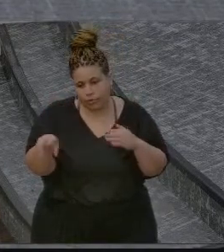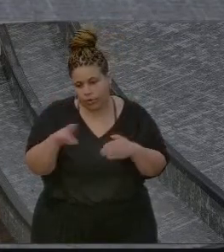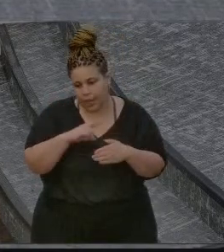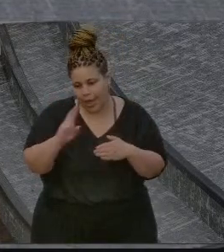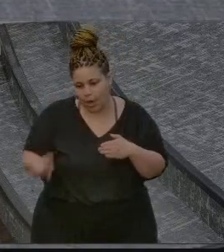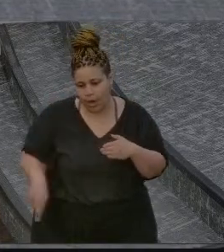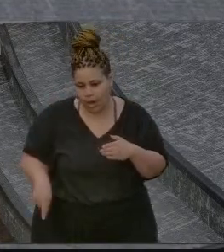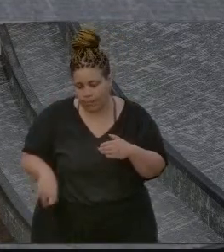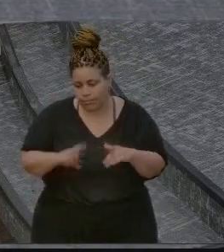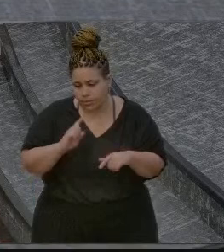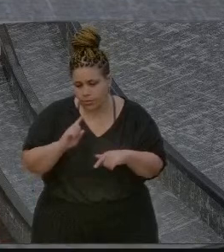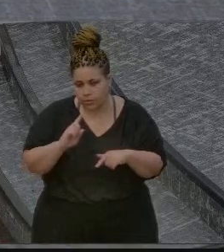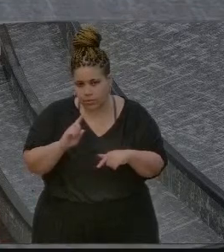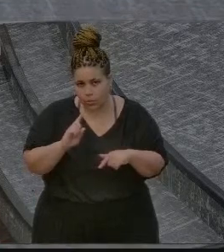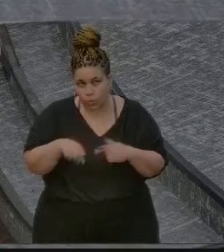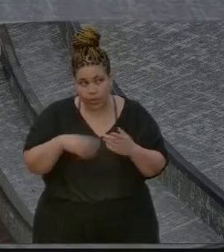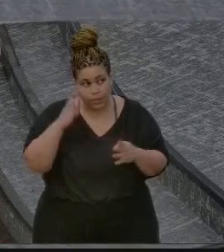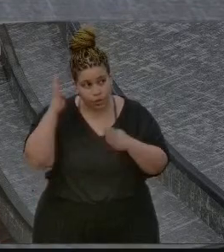is created.